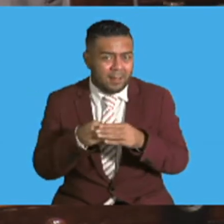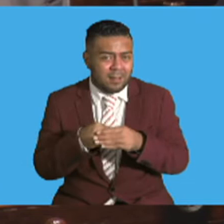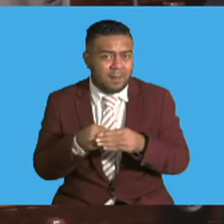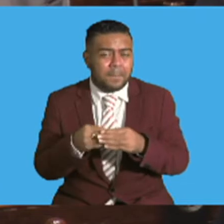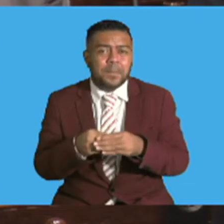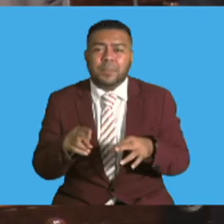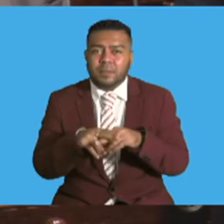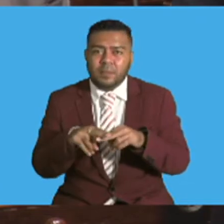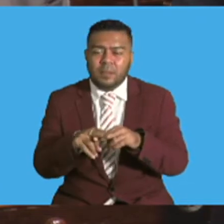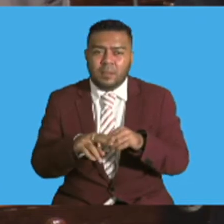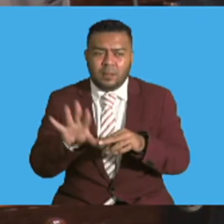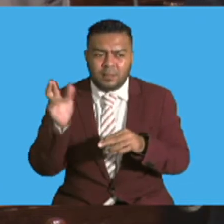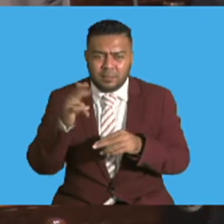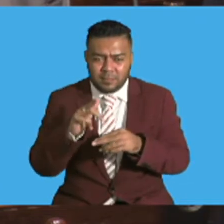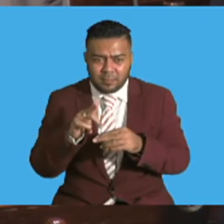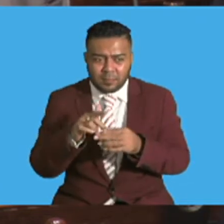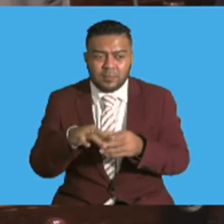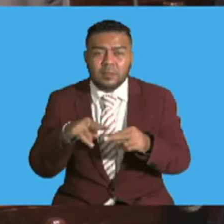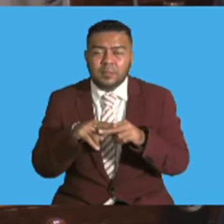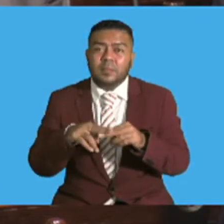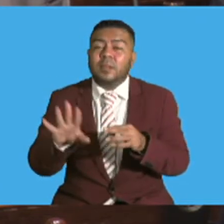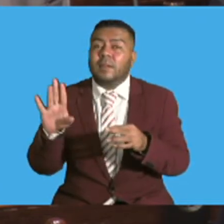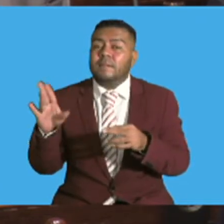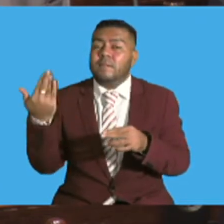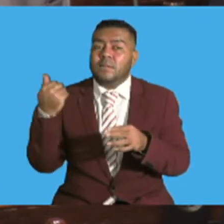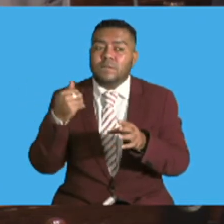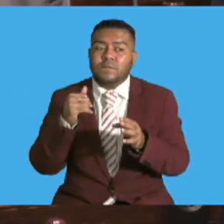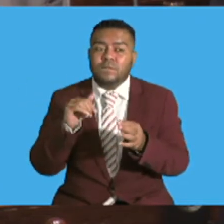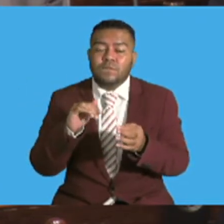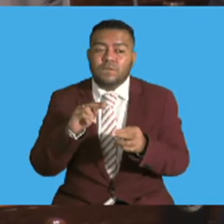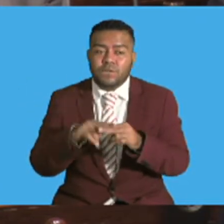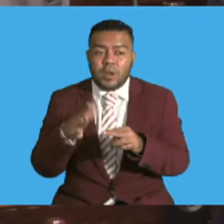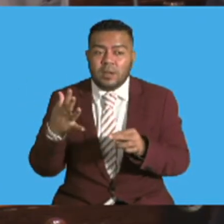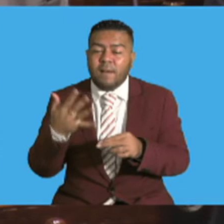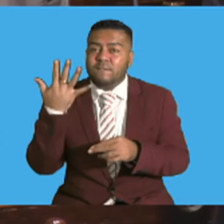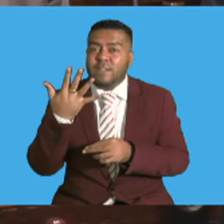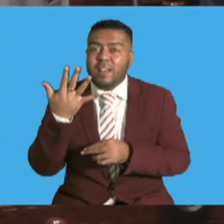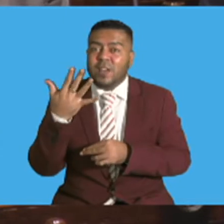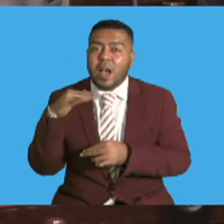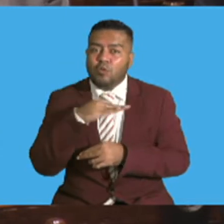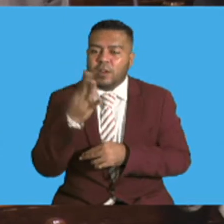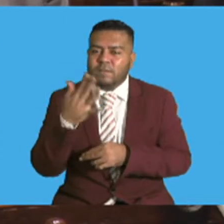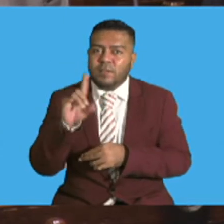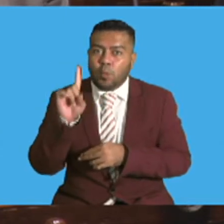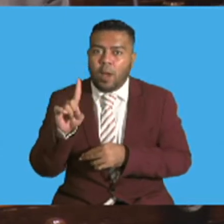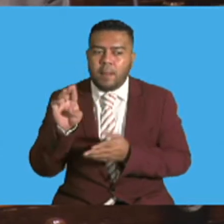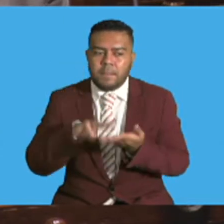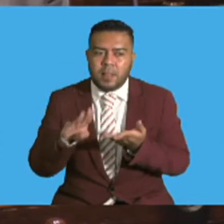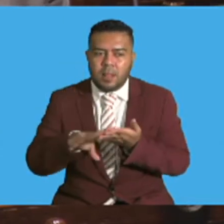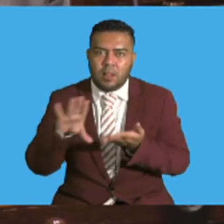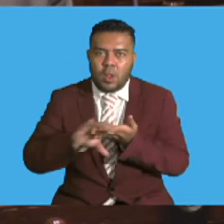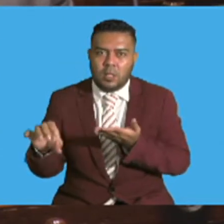The liquidity in Fiji as of last week, Friday, stands at $551 million. Mr. Speaker, sir, and the